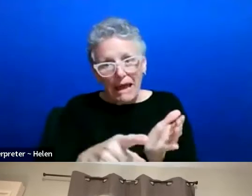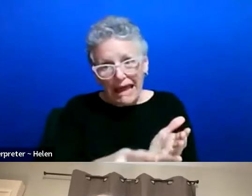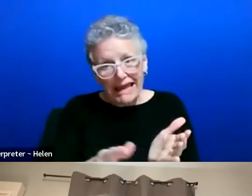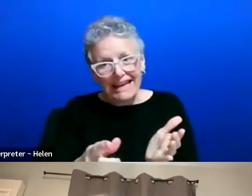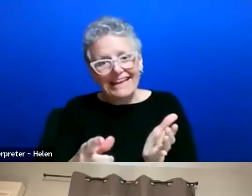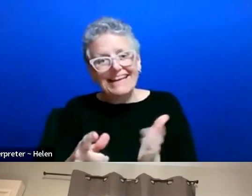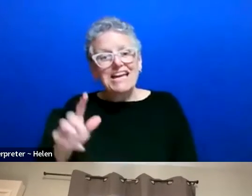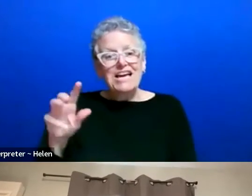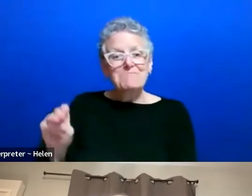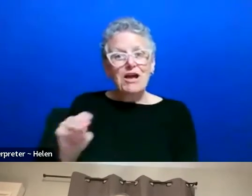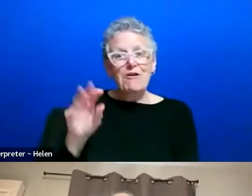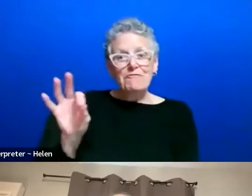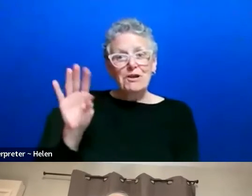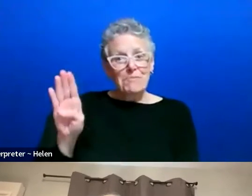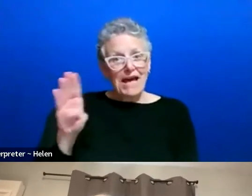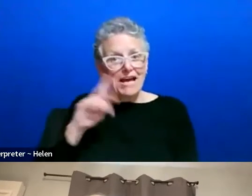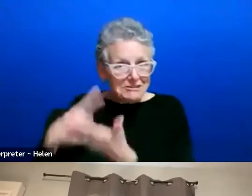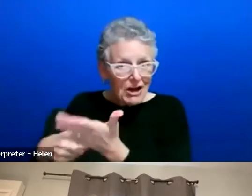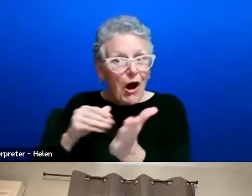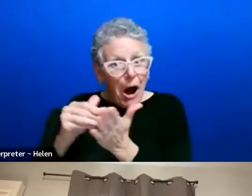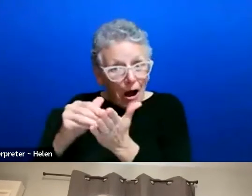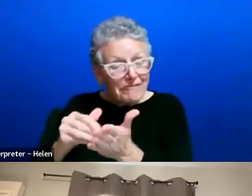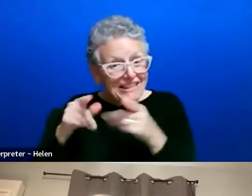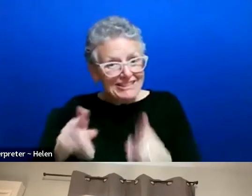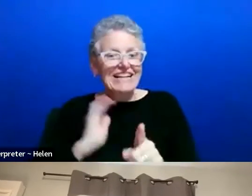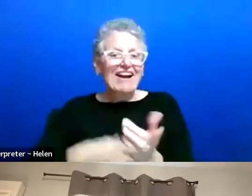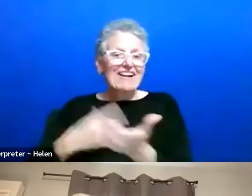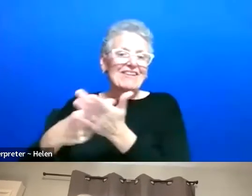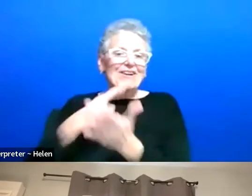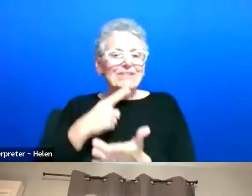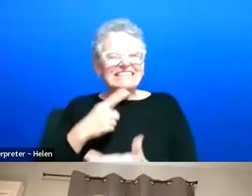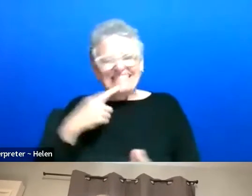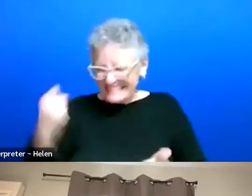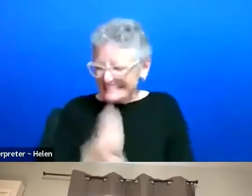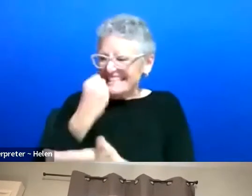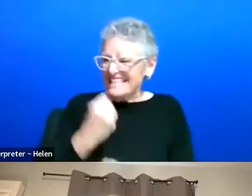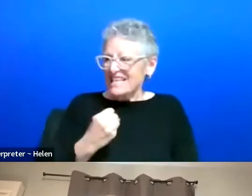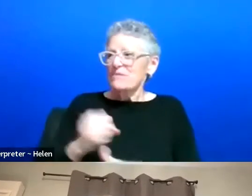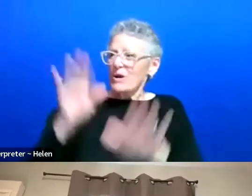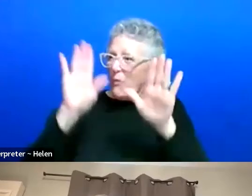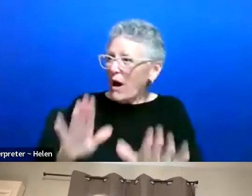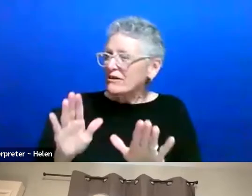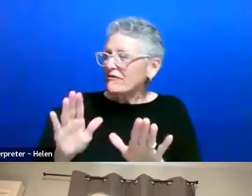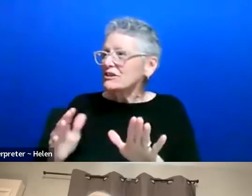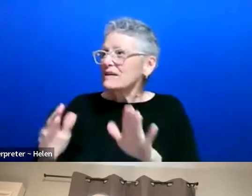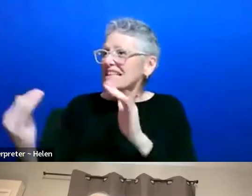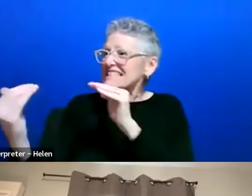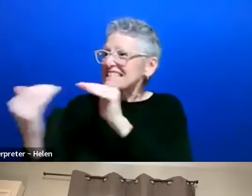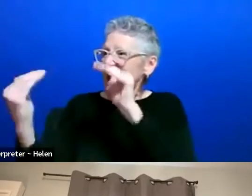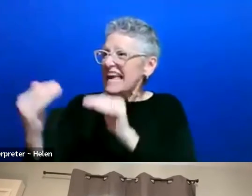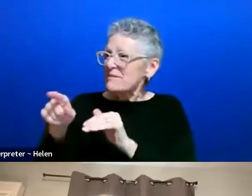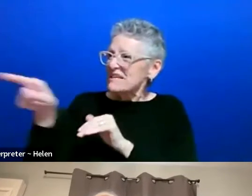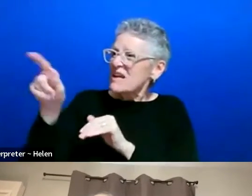Mary Freebed comes up a lot in our conversations, and we talk about this like, oh man, it'd be great to be like Mary Freebed and have this great foundation,